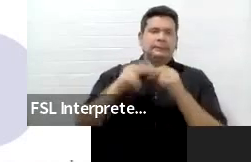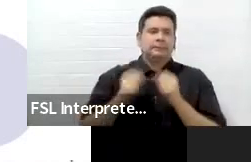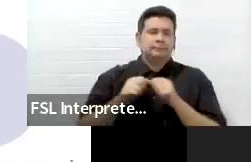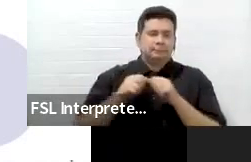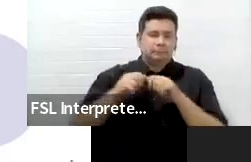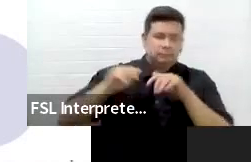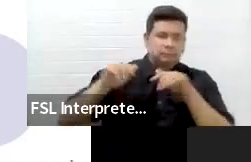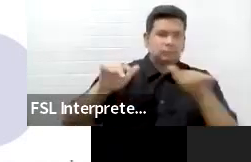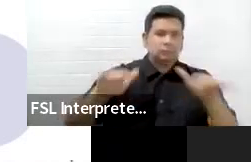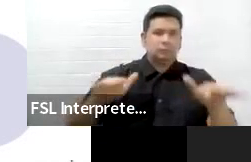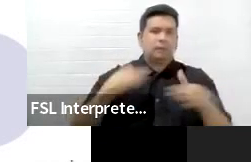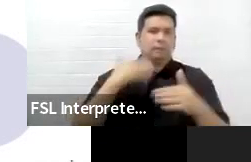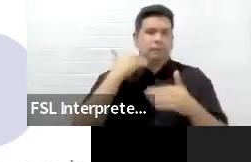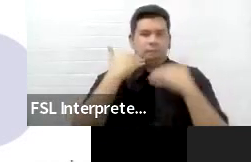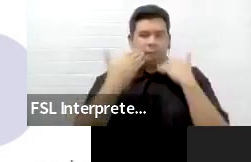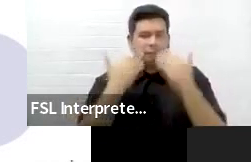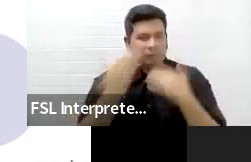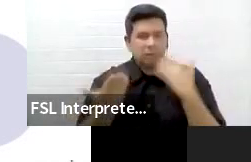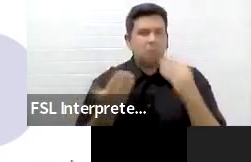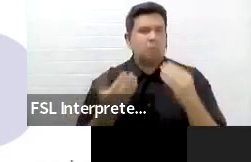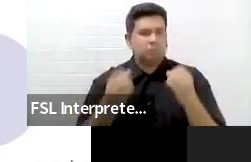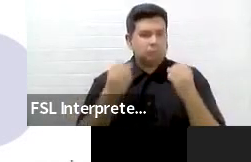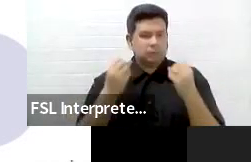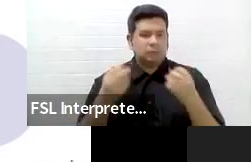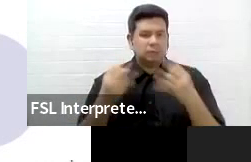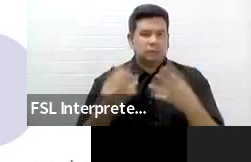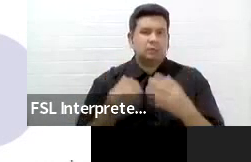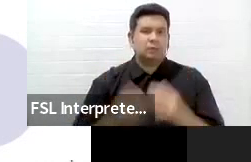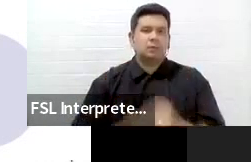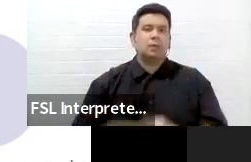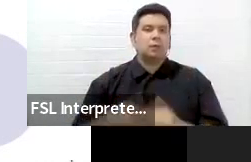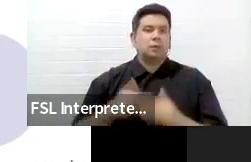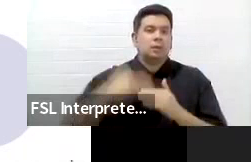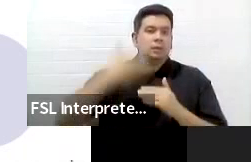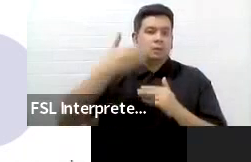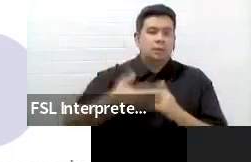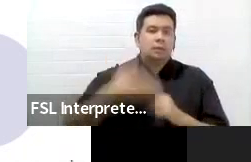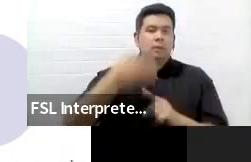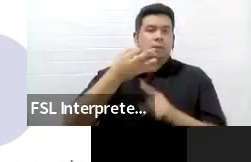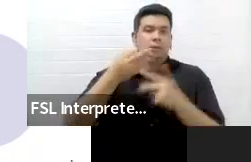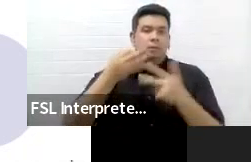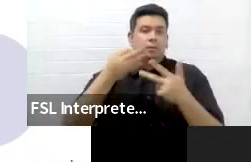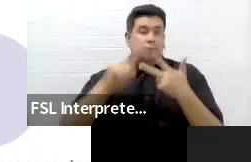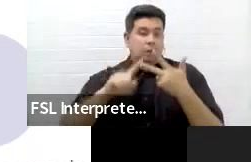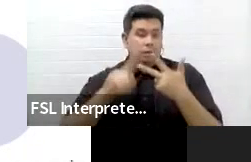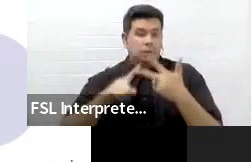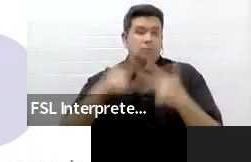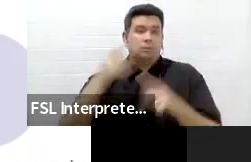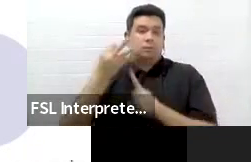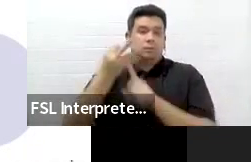the highest mortality. The February to March 1919 was a wave that